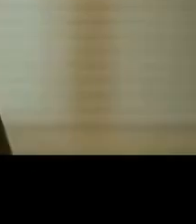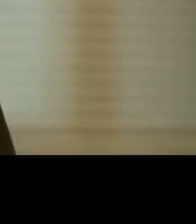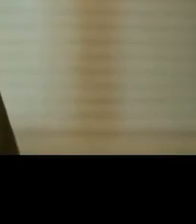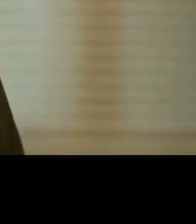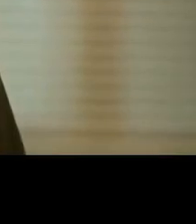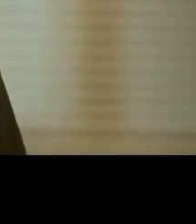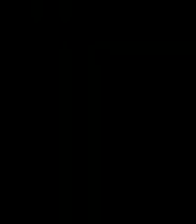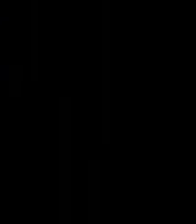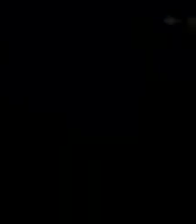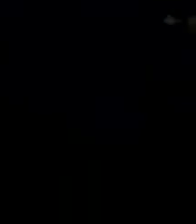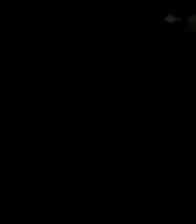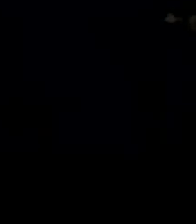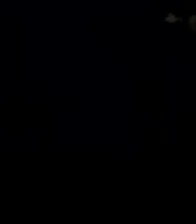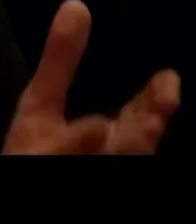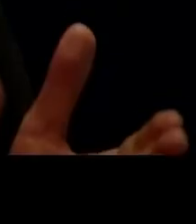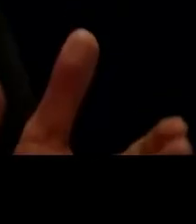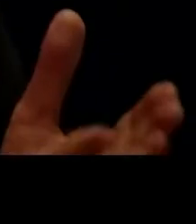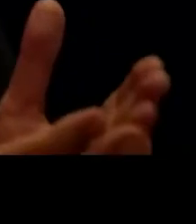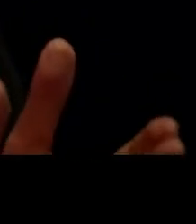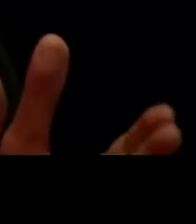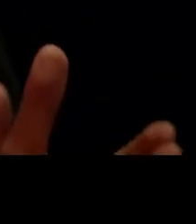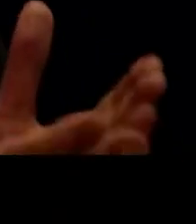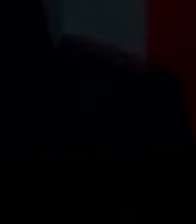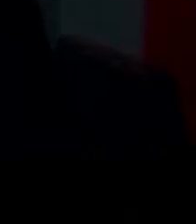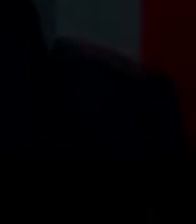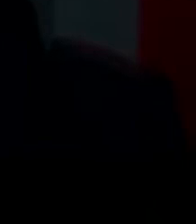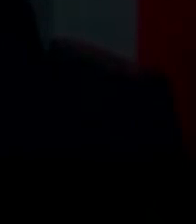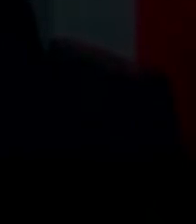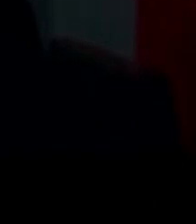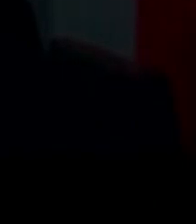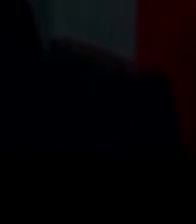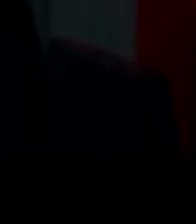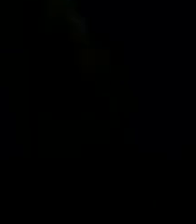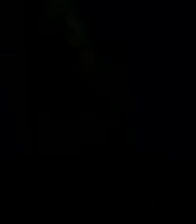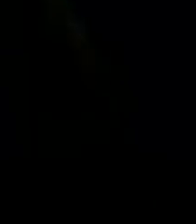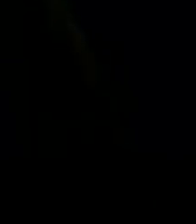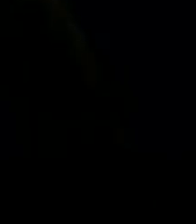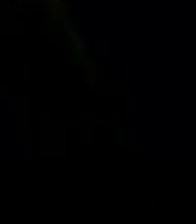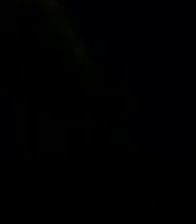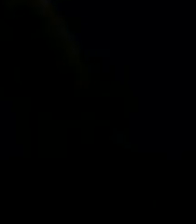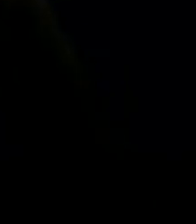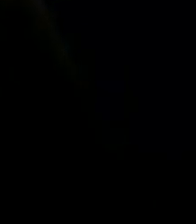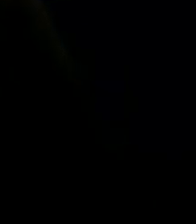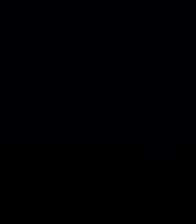on. Do you want your dad to be supporting you forever? Yes. I have